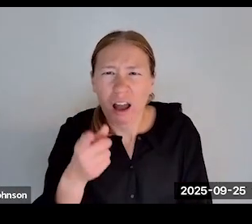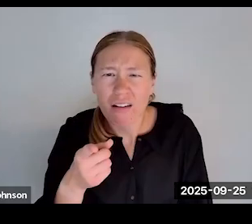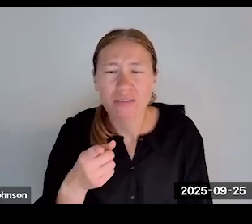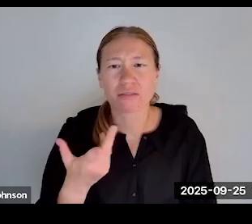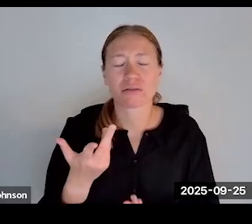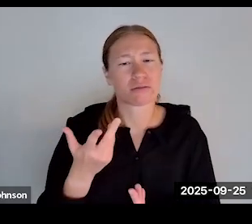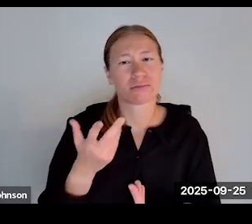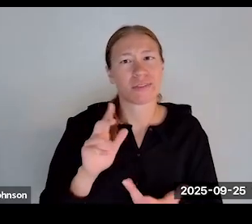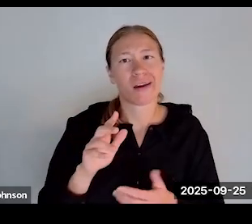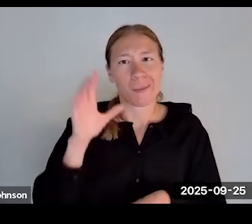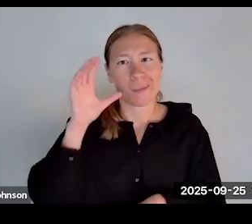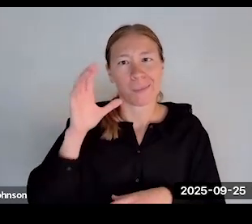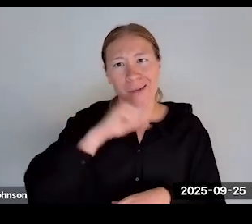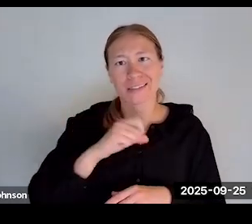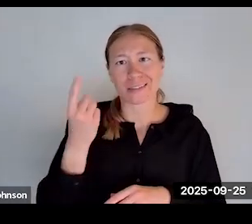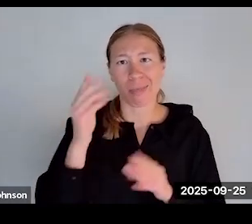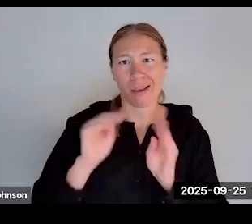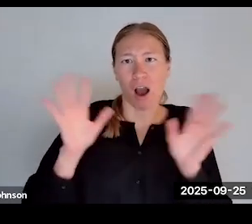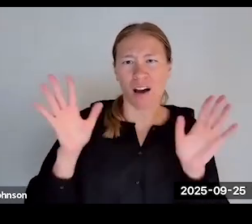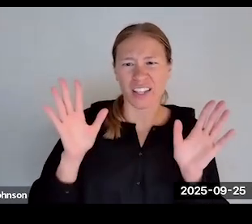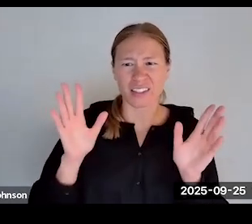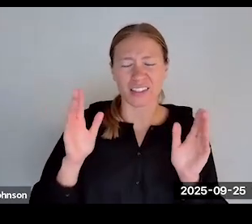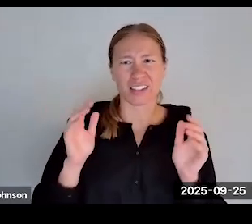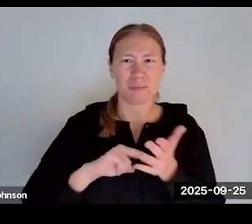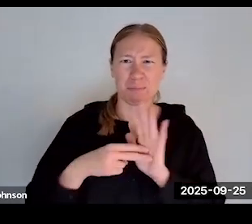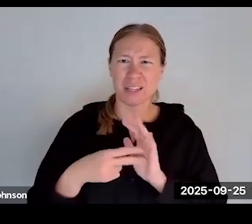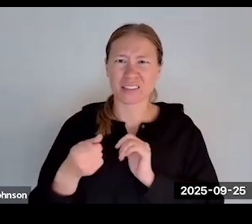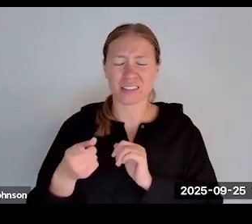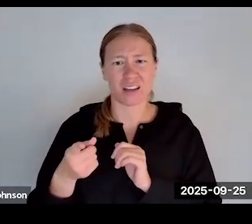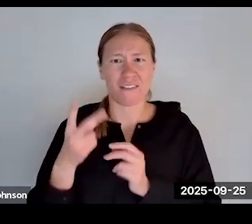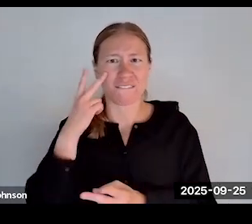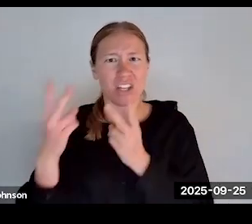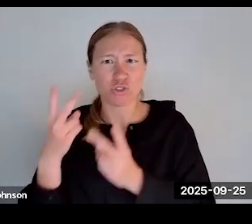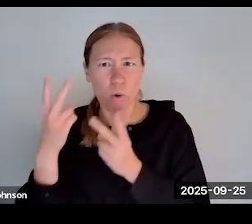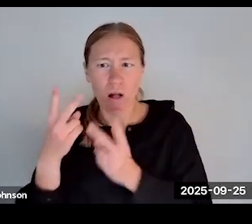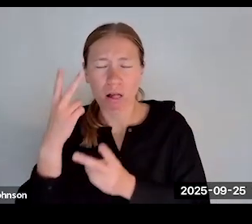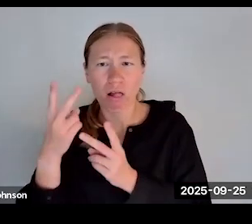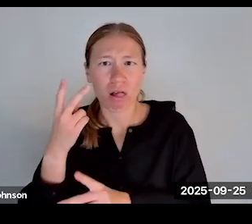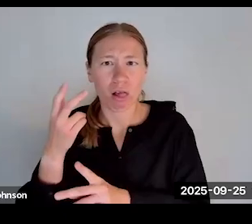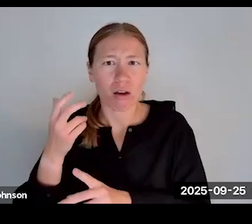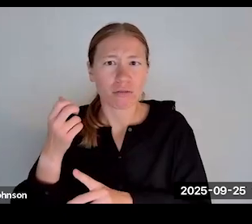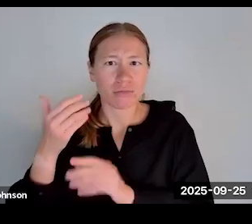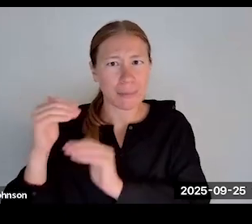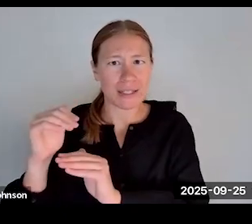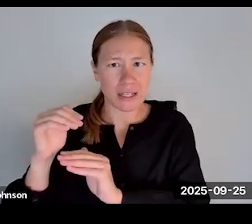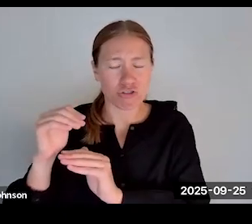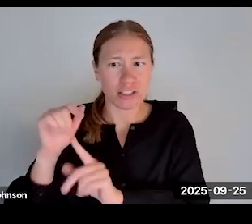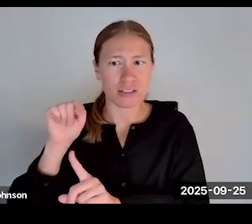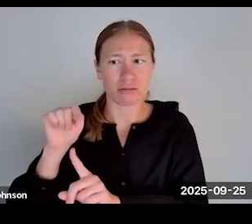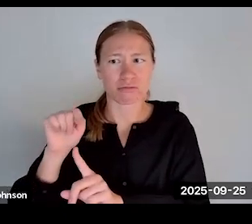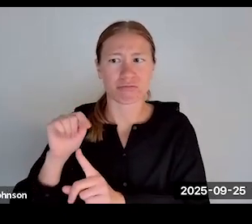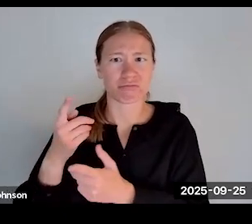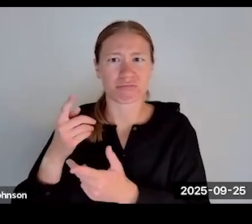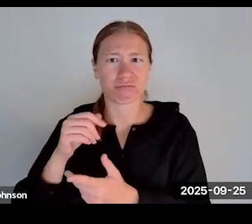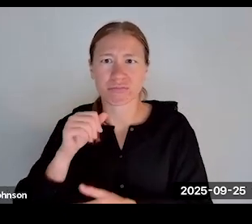missed something obvious equates visual impairment with incompetence. When we talk about falling on deaf ears, it